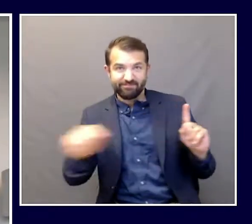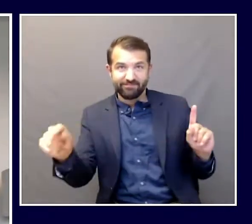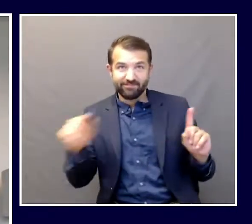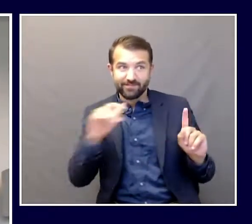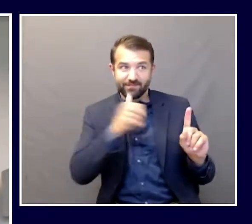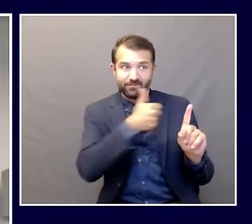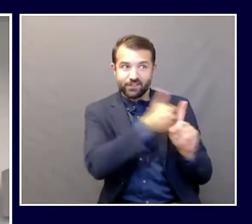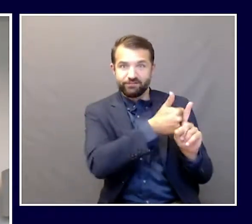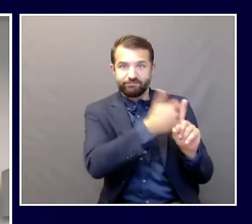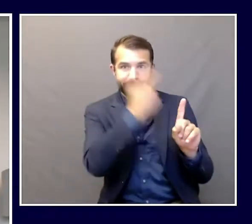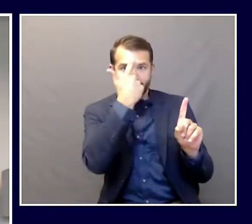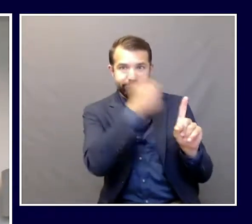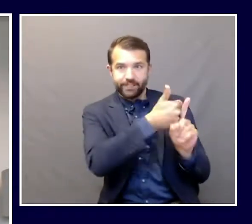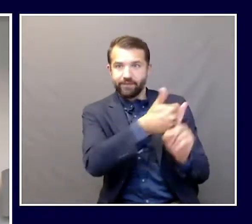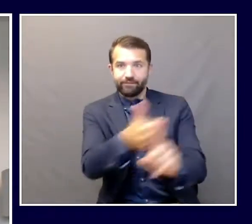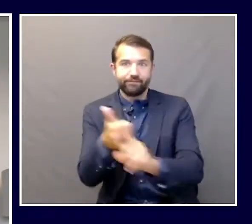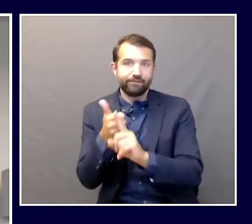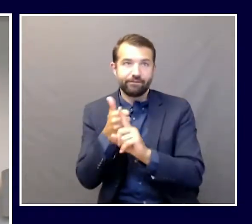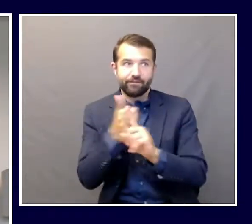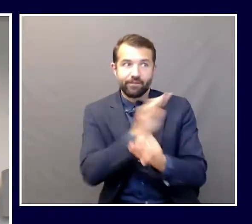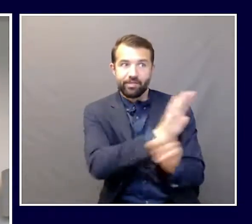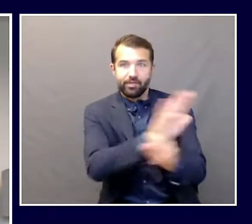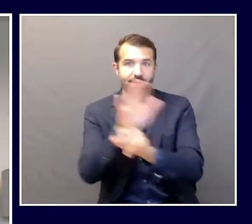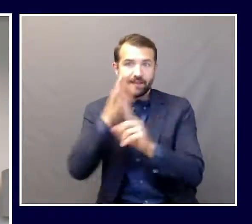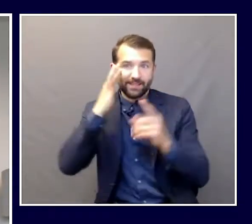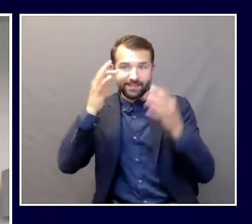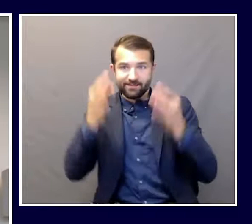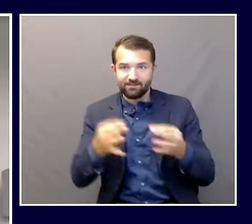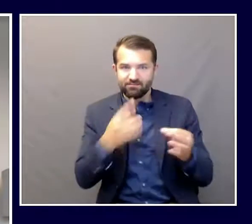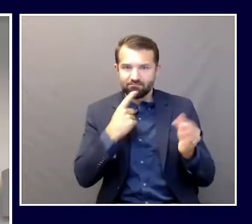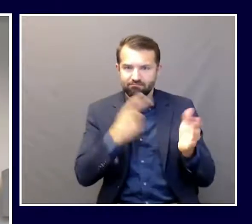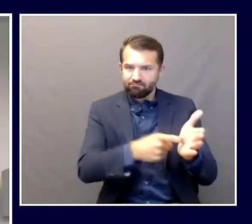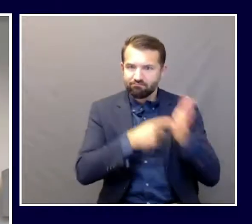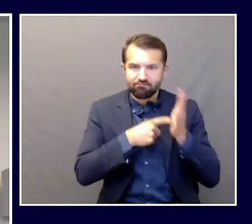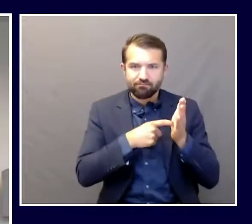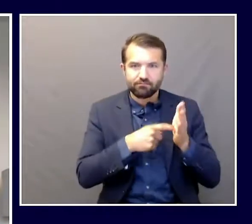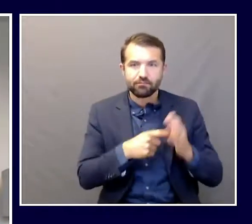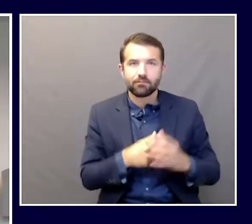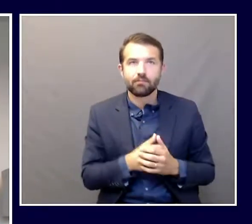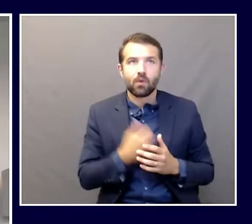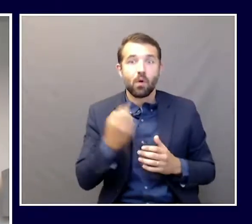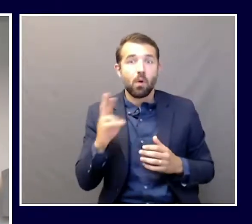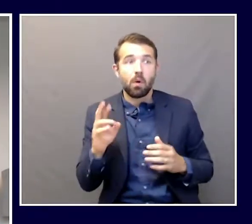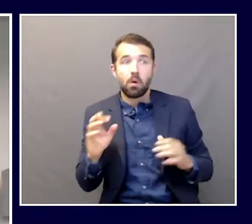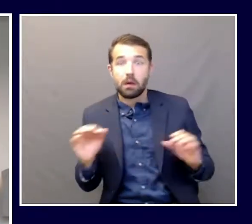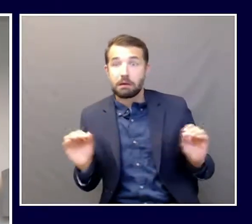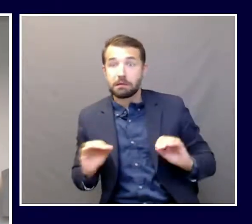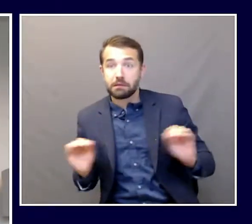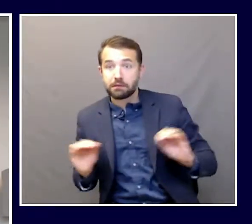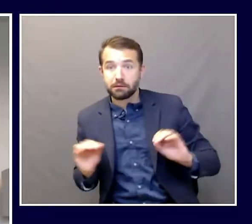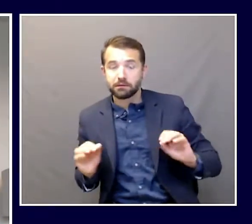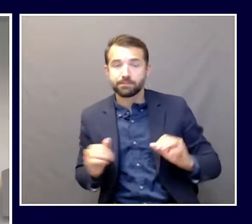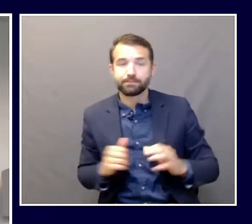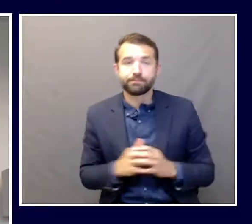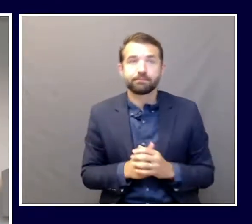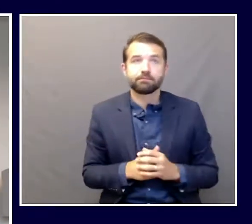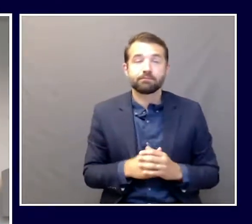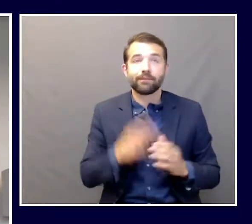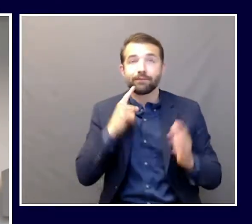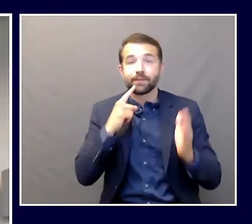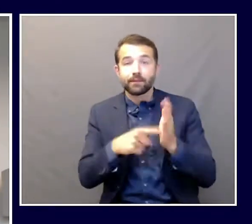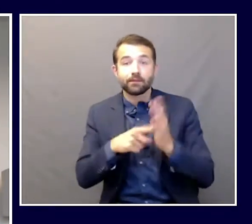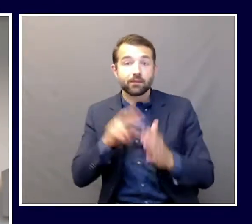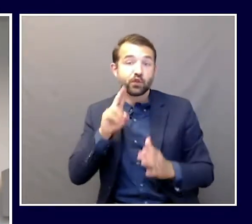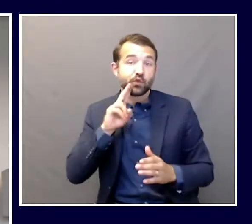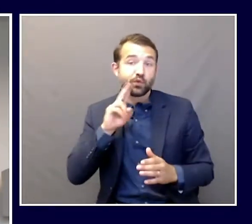in Houston has done, for example. The question for us is, given where we are in the pandemic, what's the best strategy? Is the best